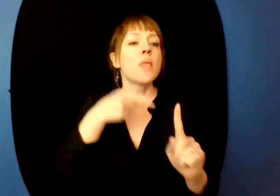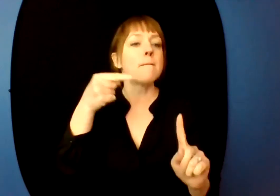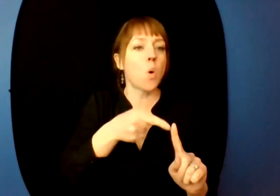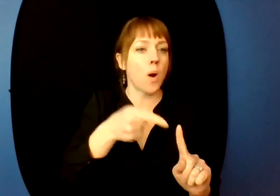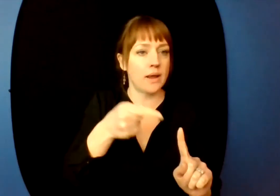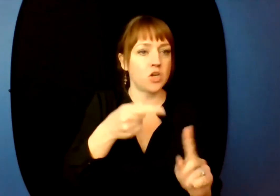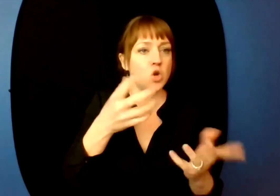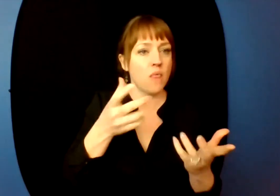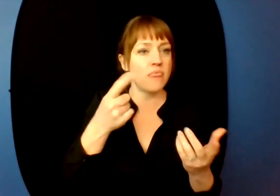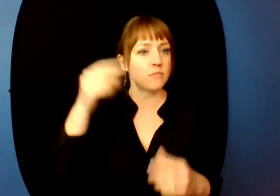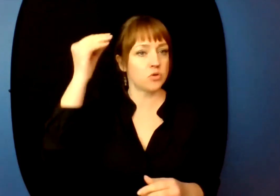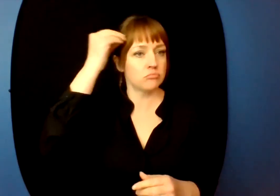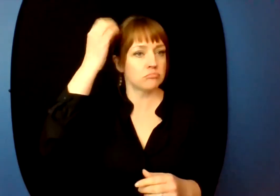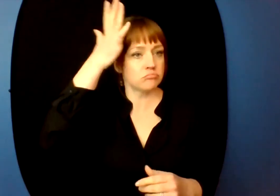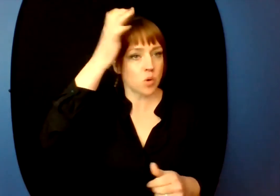today?